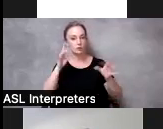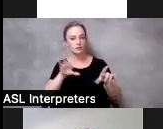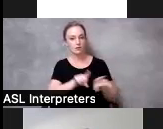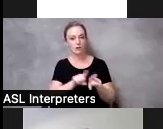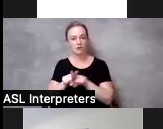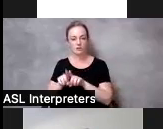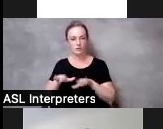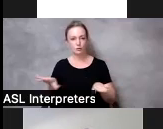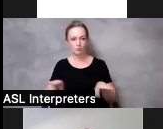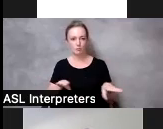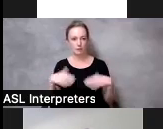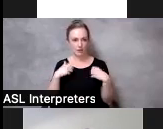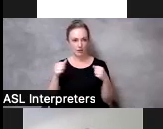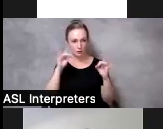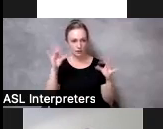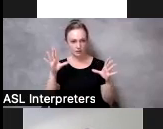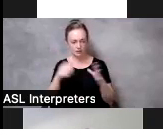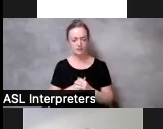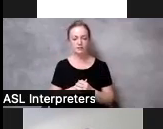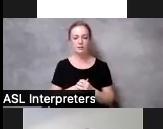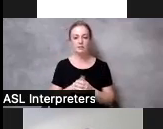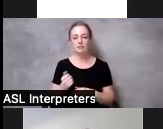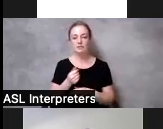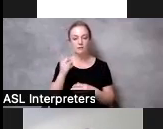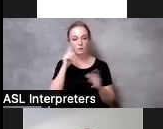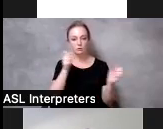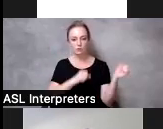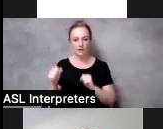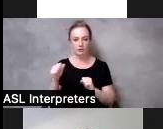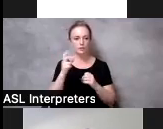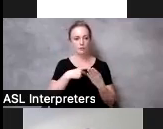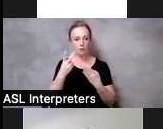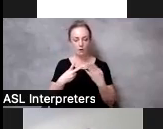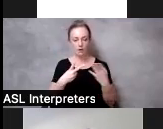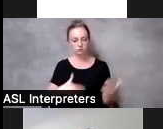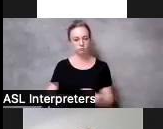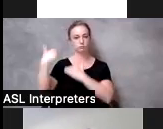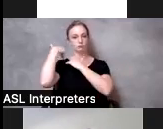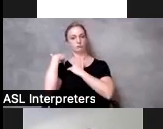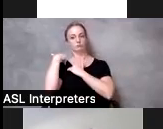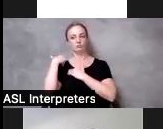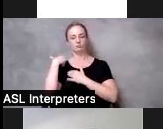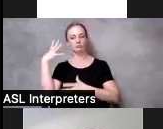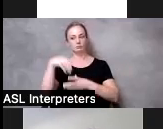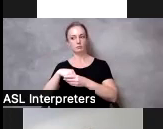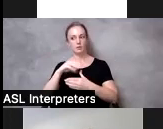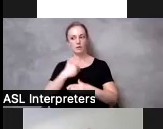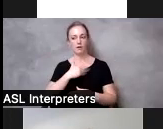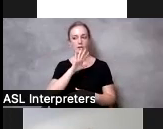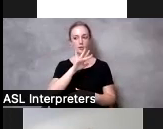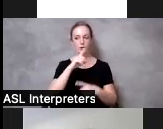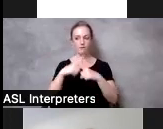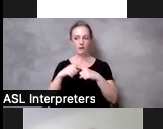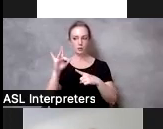in turn. A number of strategies and initiatives are being undertaken as part of our, what we call 25 by